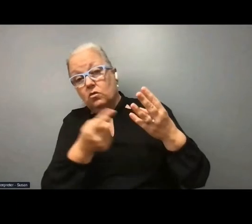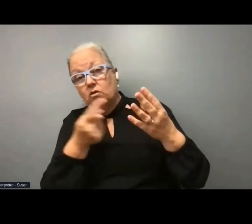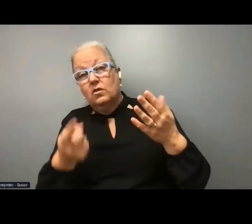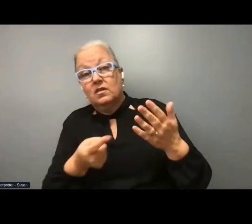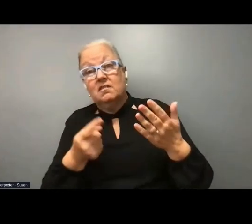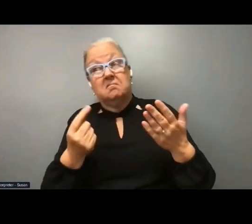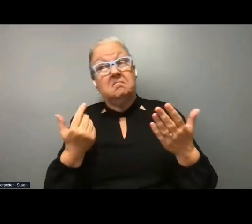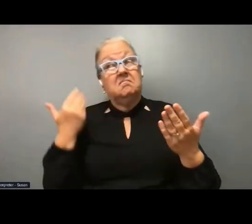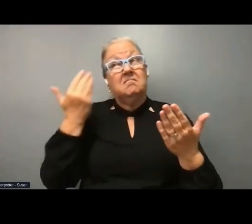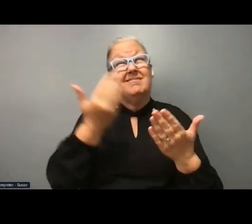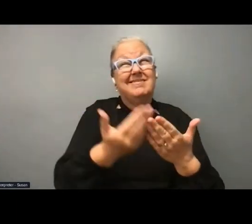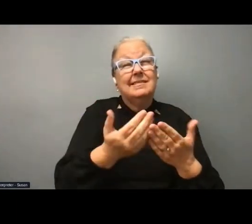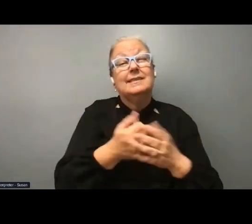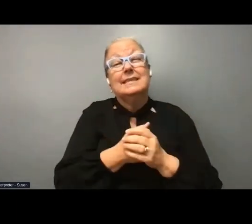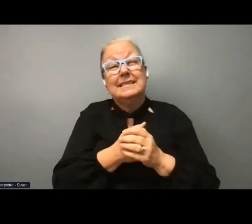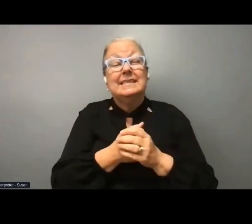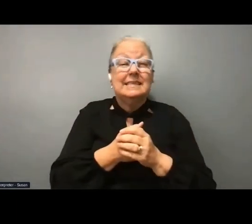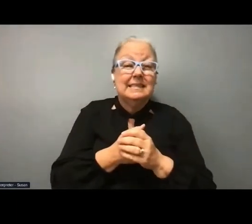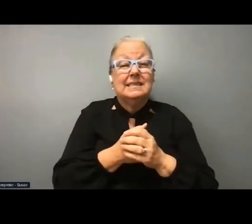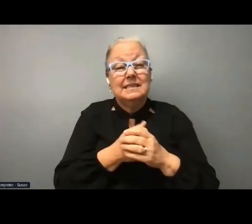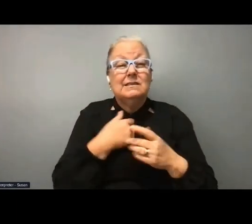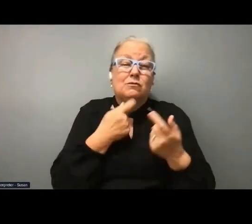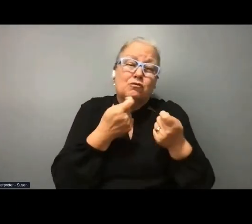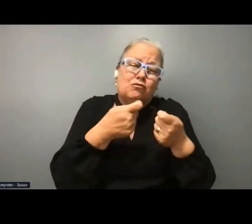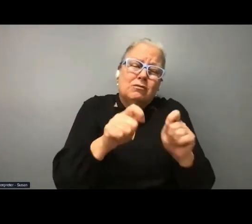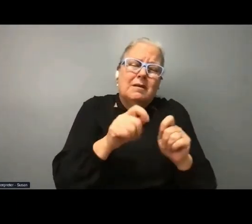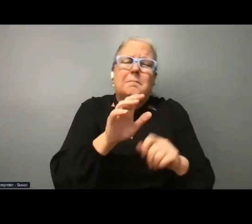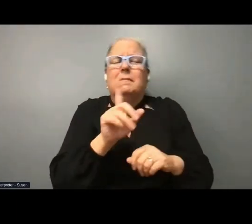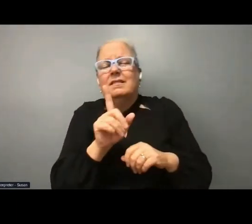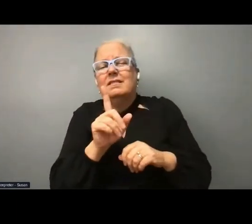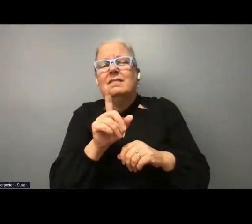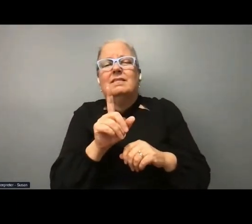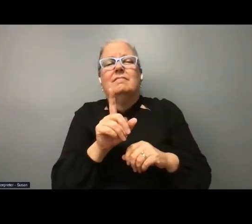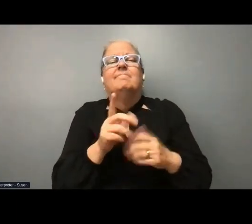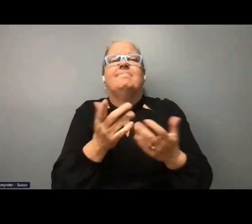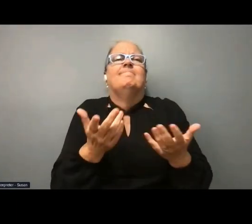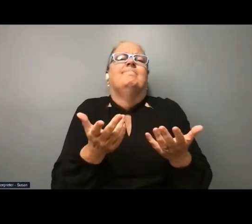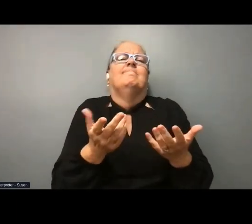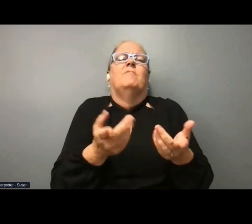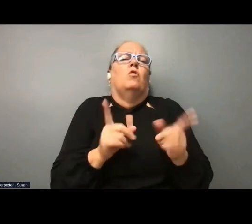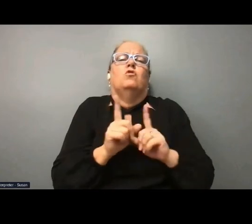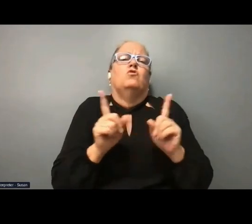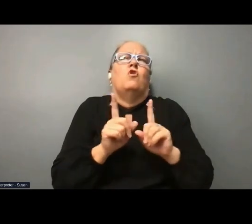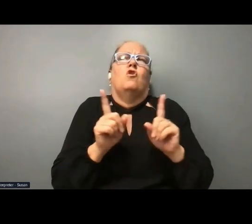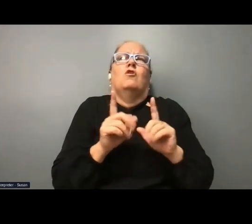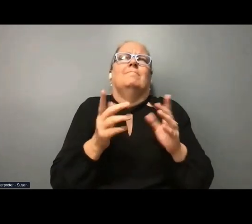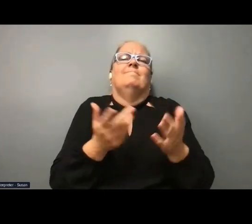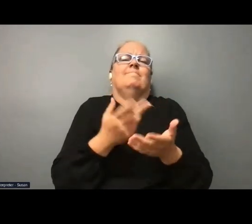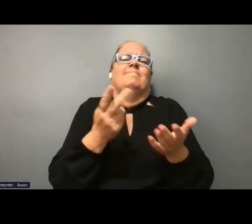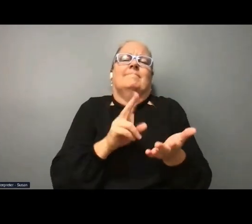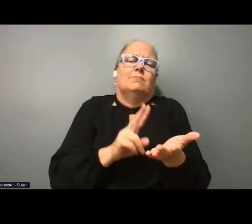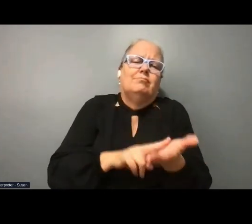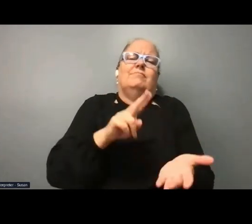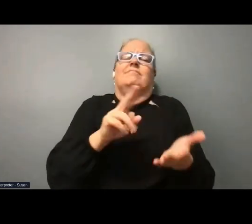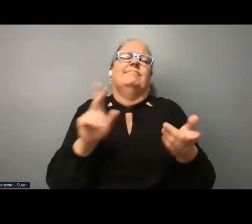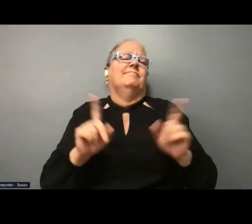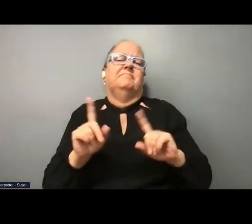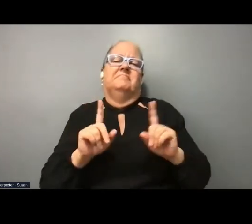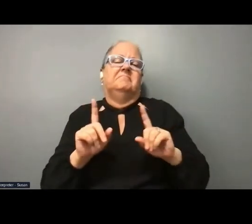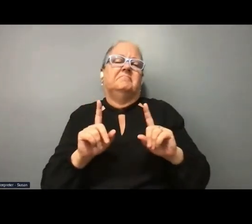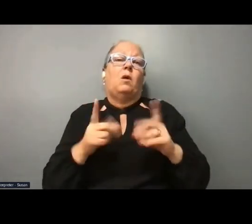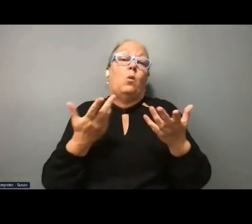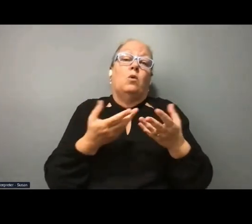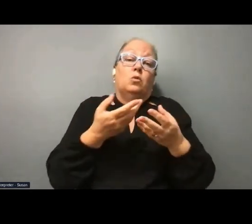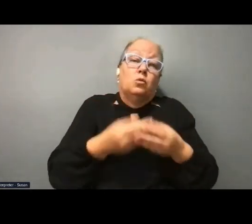we still trying to solve that, but nothing's made to solve the other types of